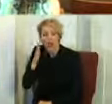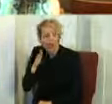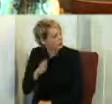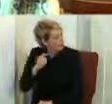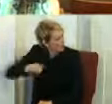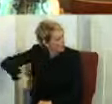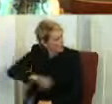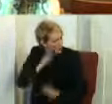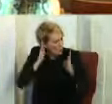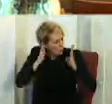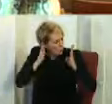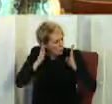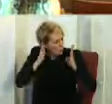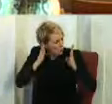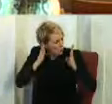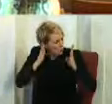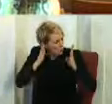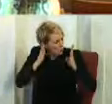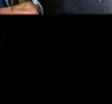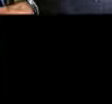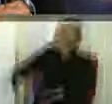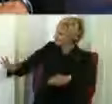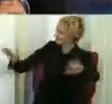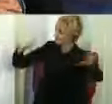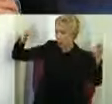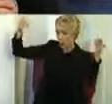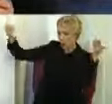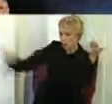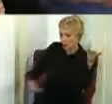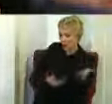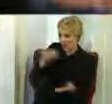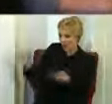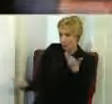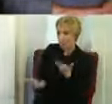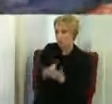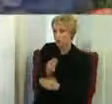will. And let us welcome our new members into our church.